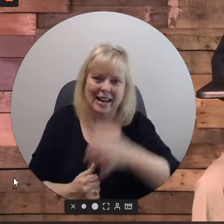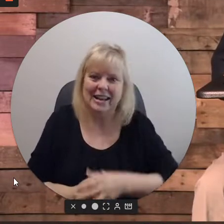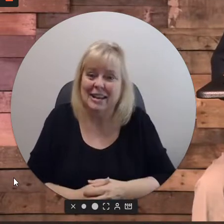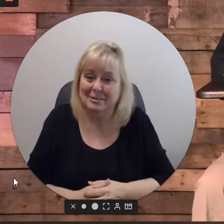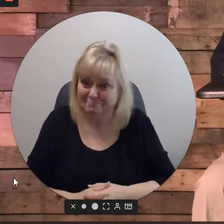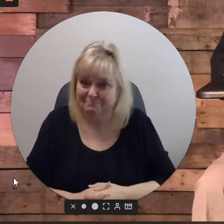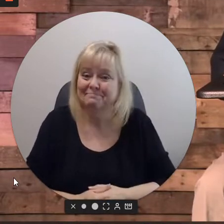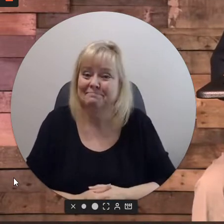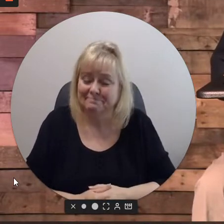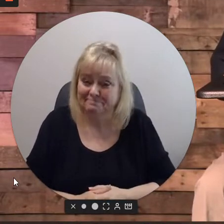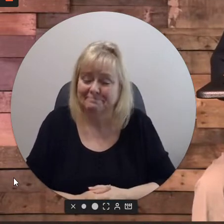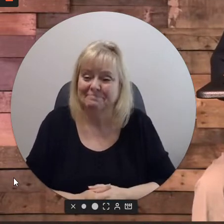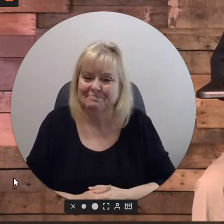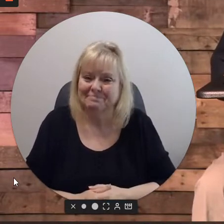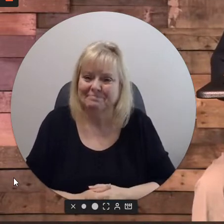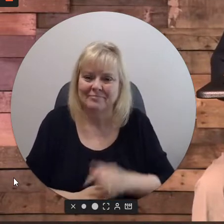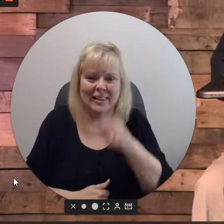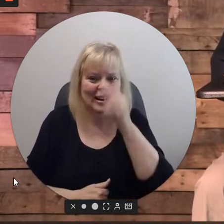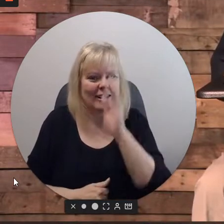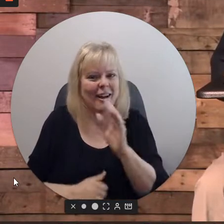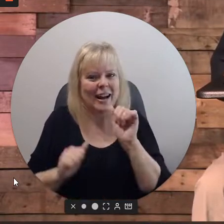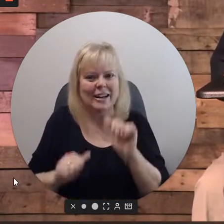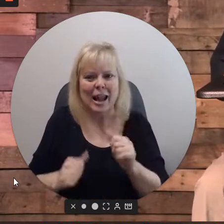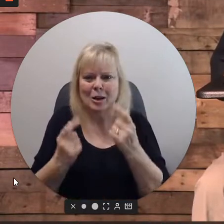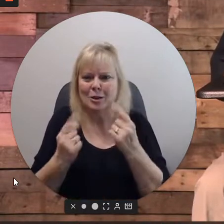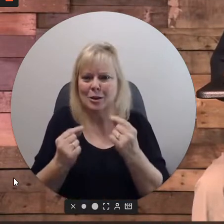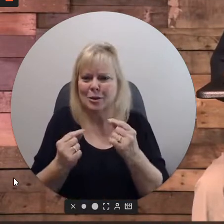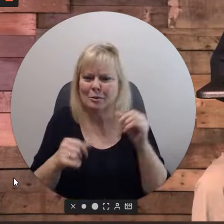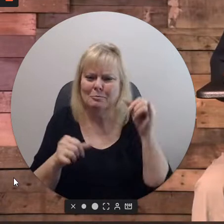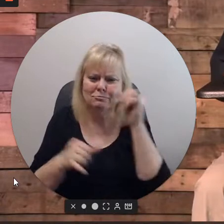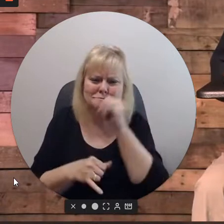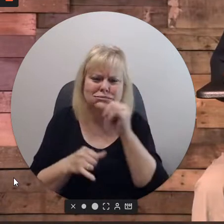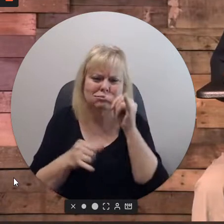What God can do with our woundedness.